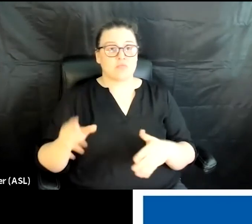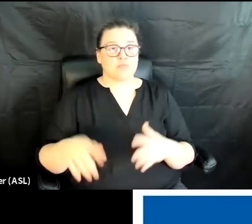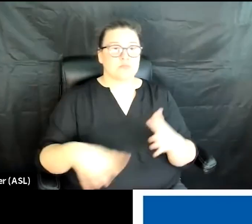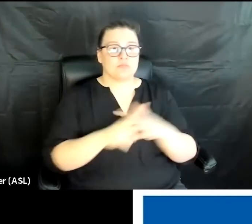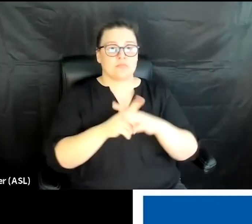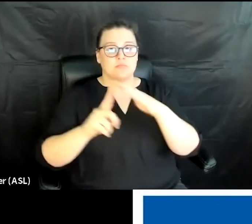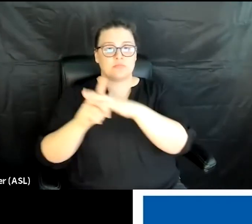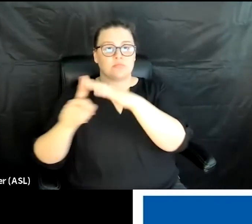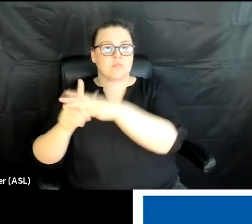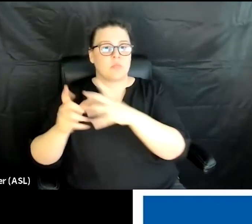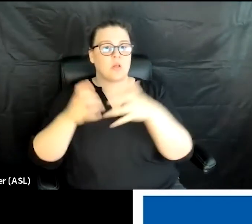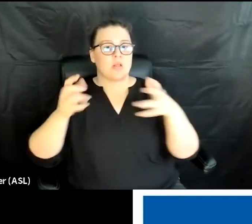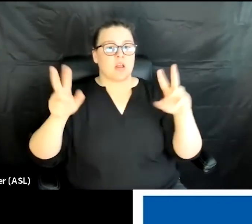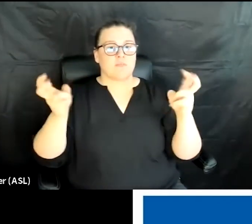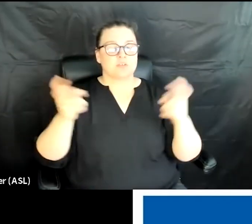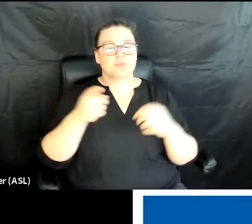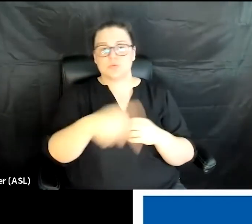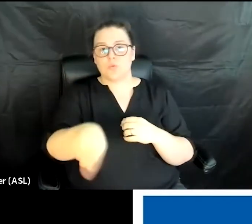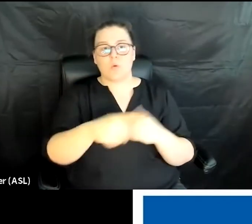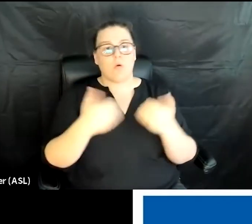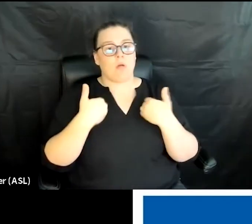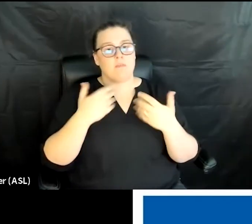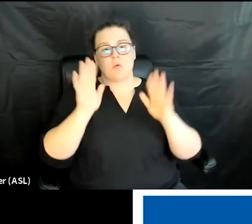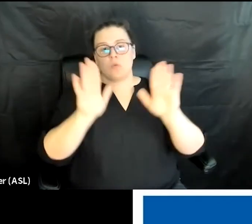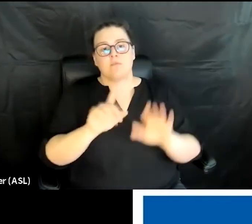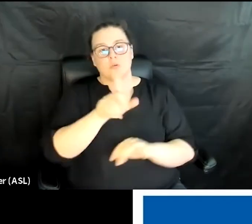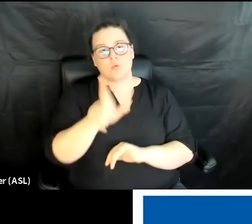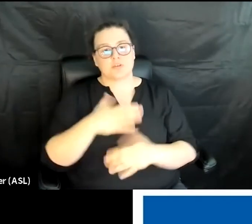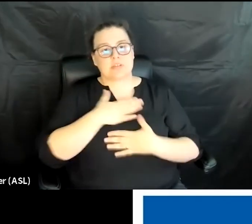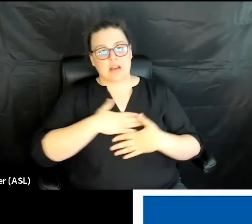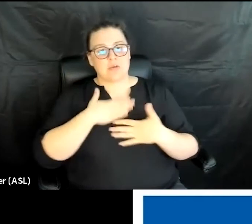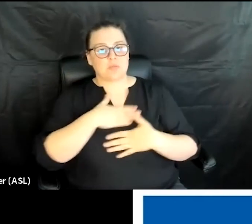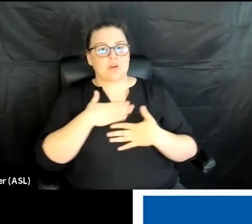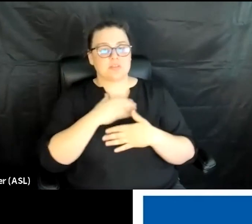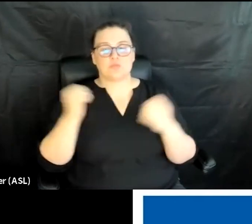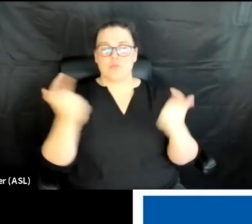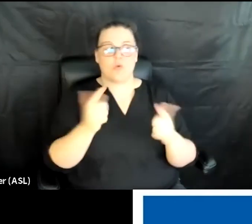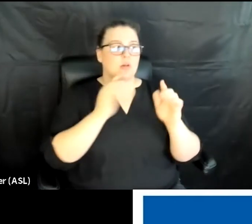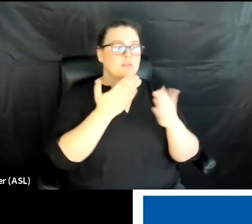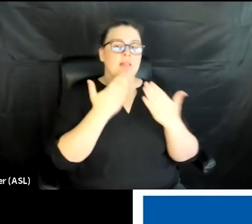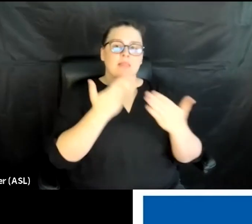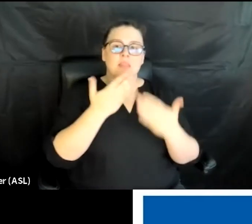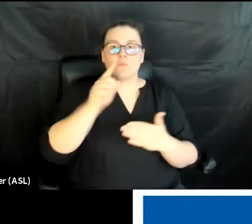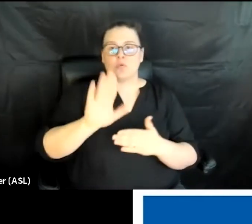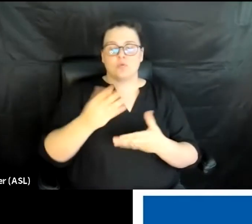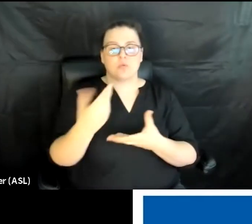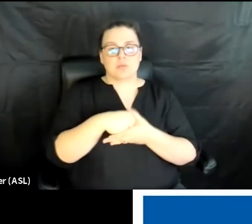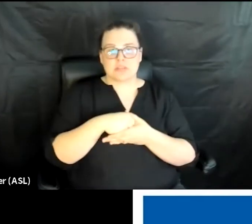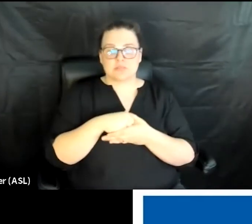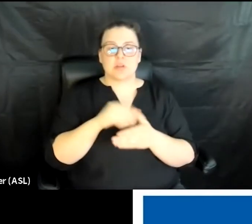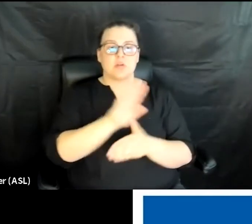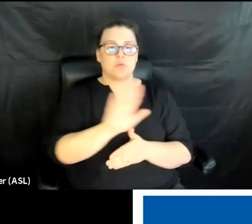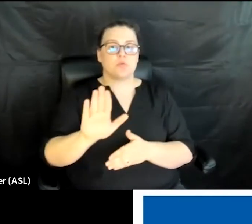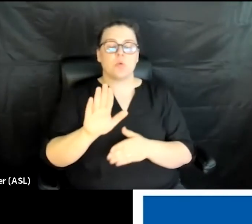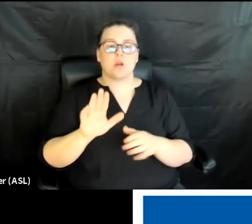had wonderful questions, and I appreciate, we're all grateful for your participation, and efforts to address the mental